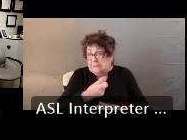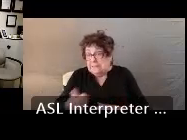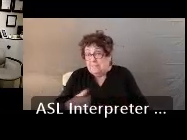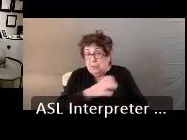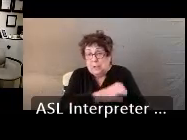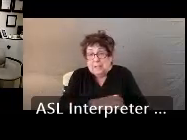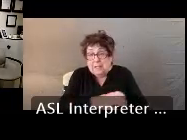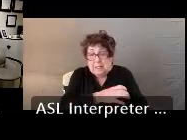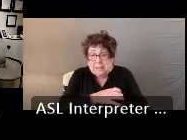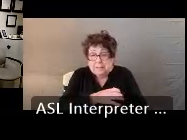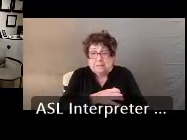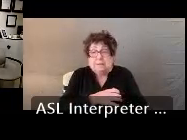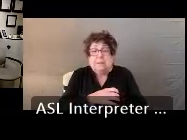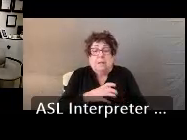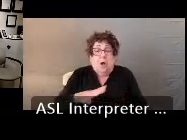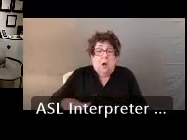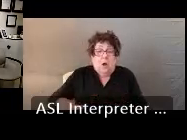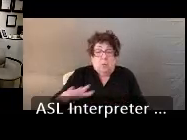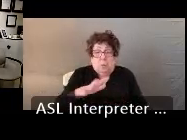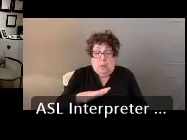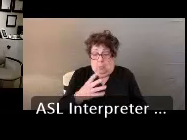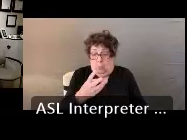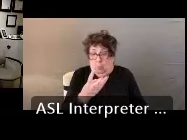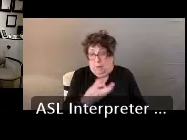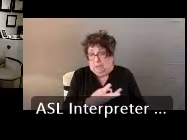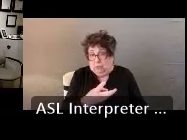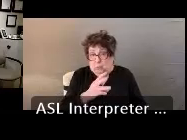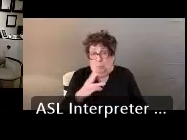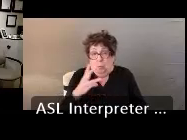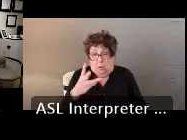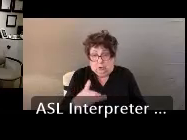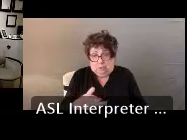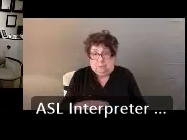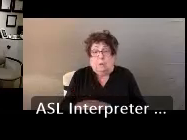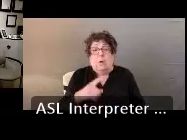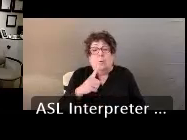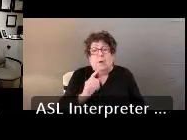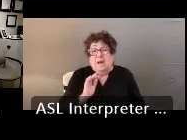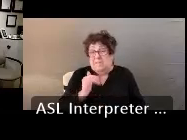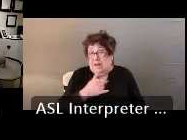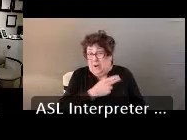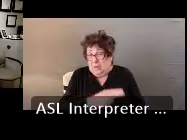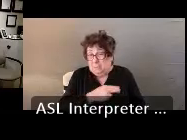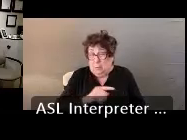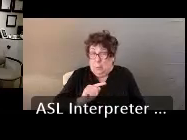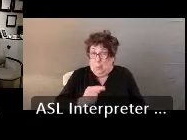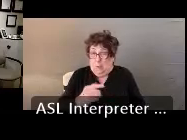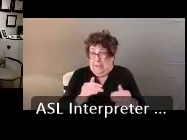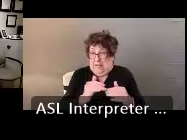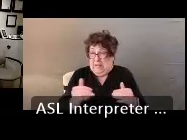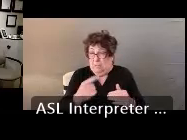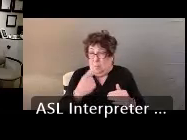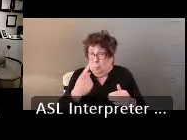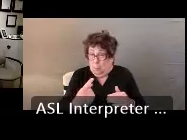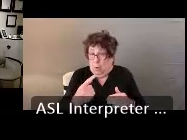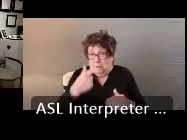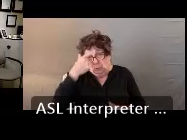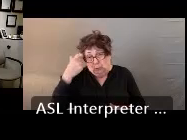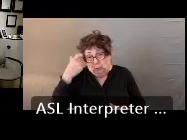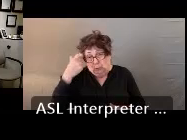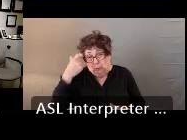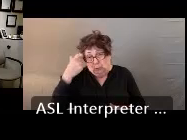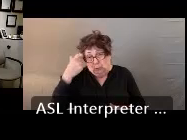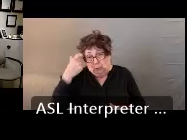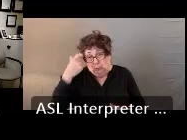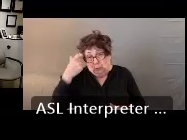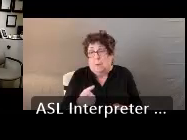throughout Western Washington. One of our hospitals is the only level 1 trauma center for multiple states. In